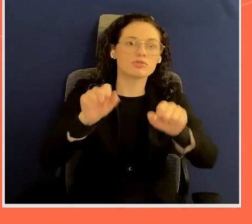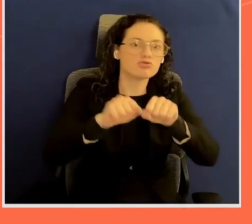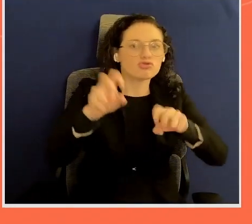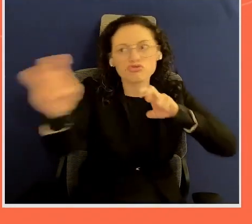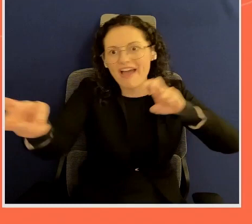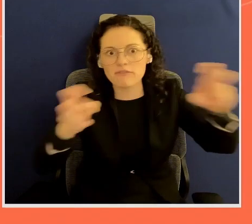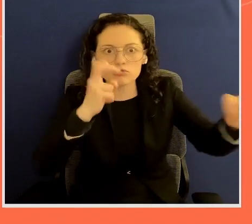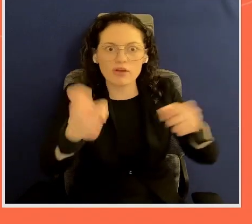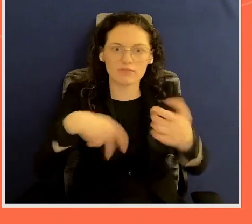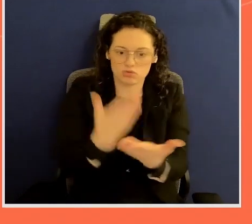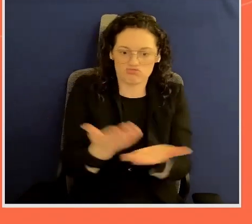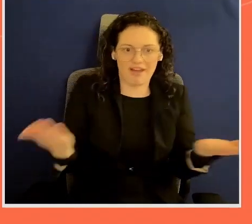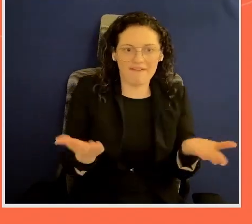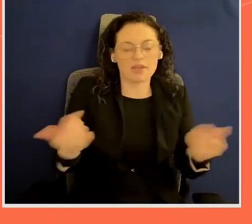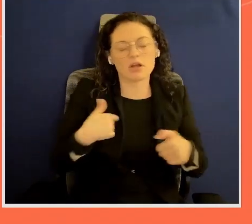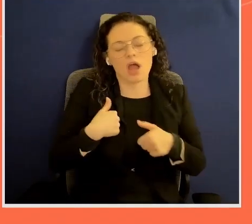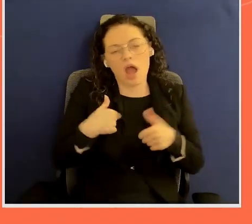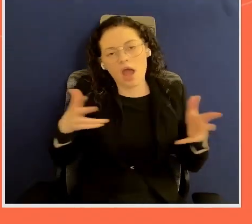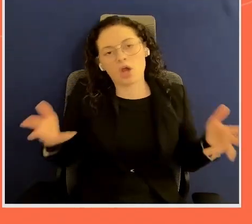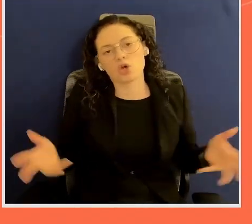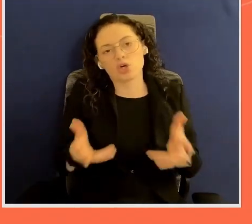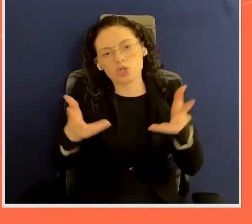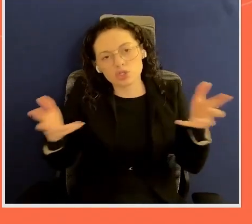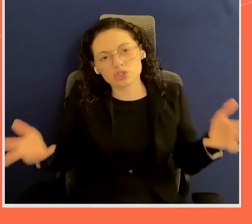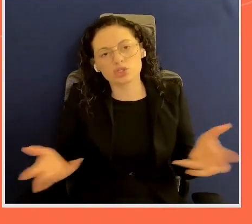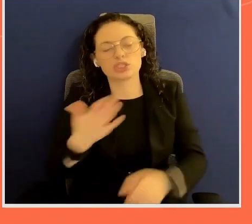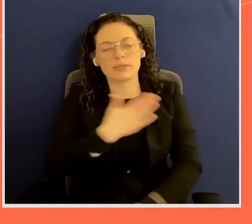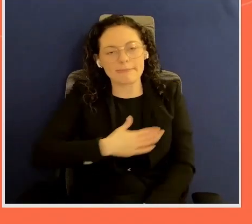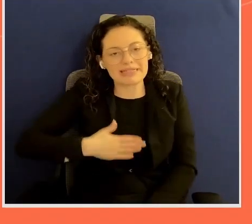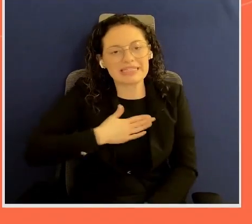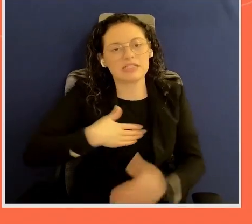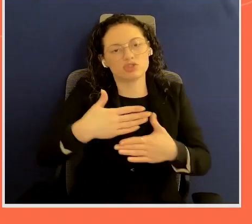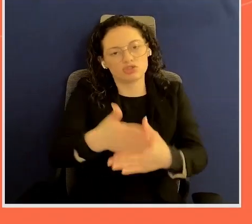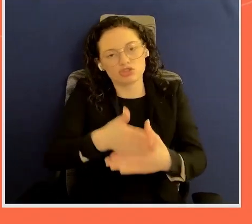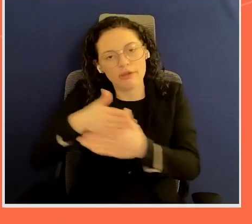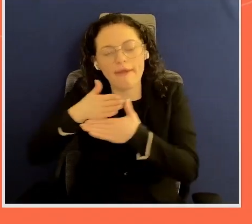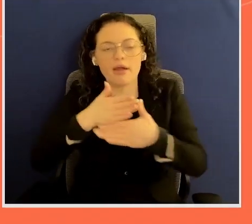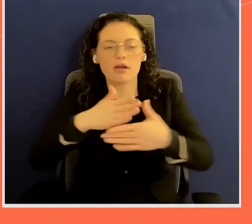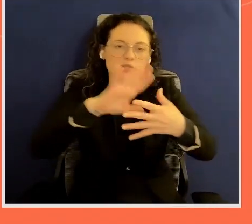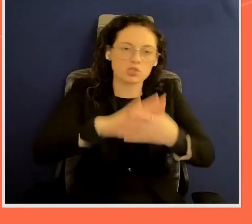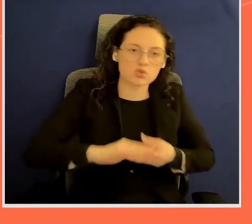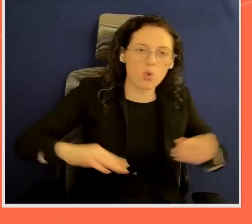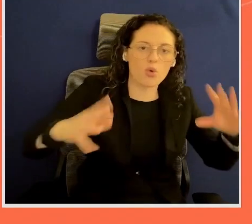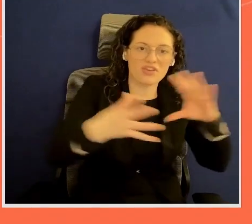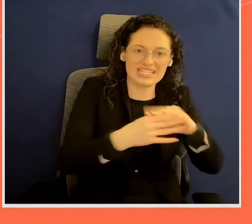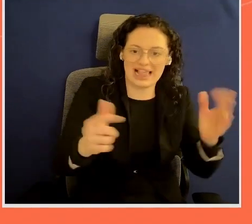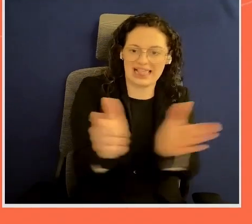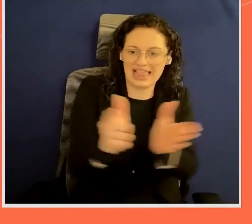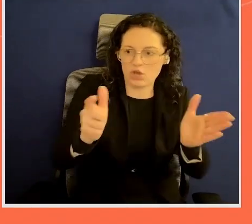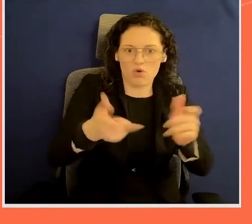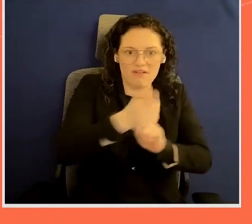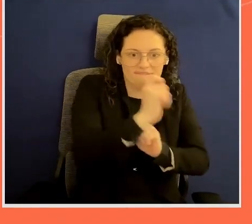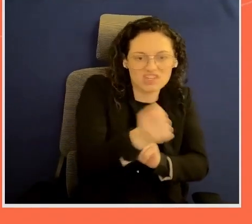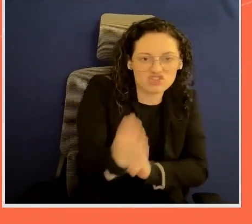As I think everybody felt looking at those incredible images over the last 15 minutes,